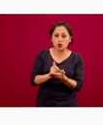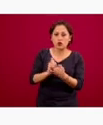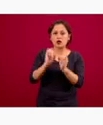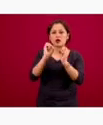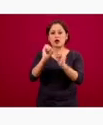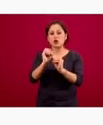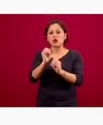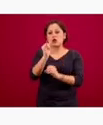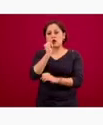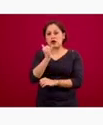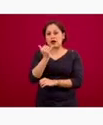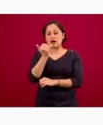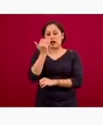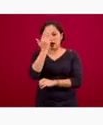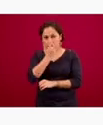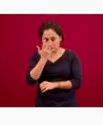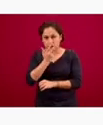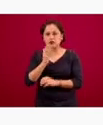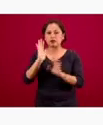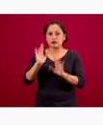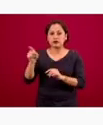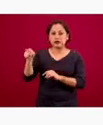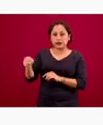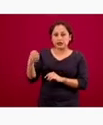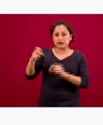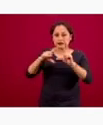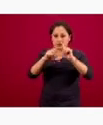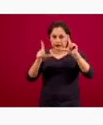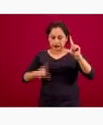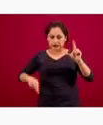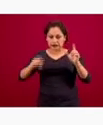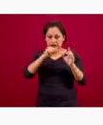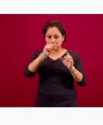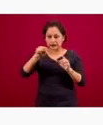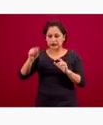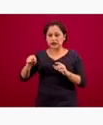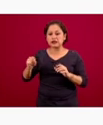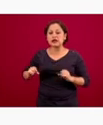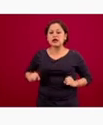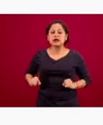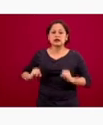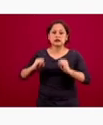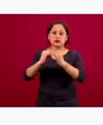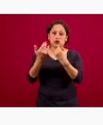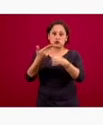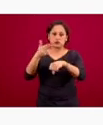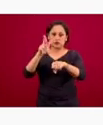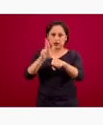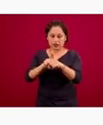and substance abuse related issues. We have